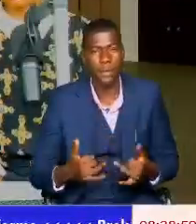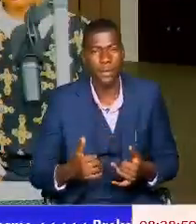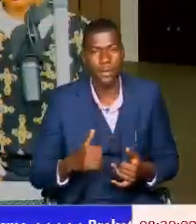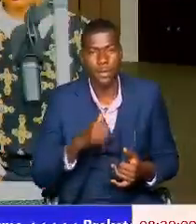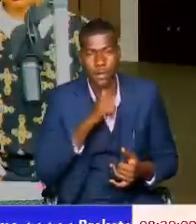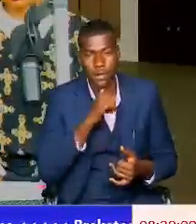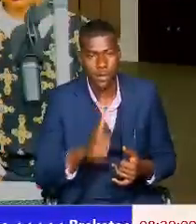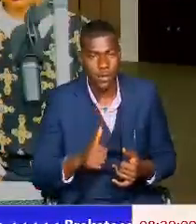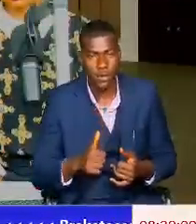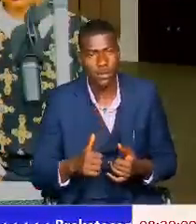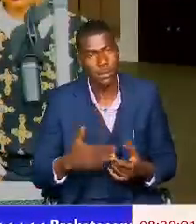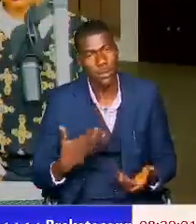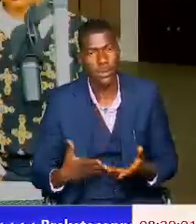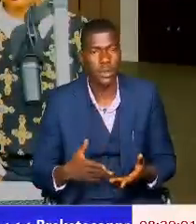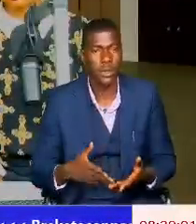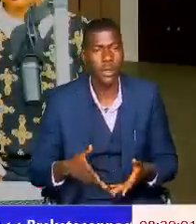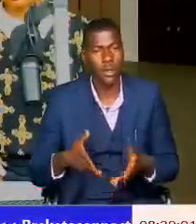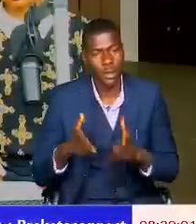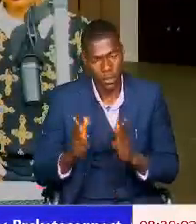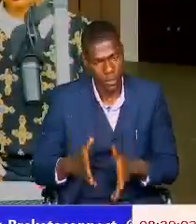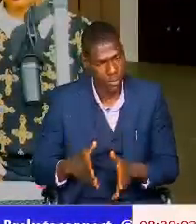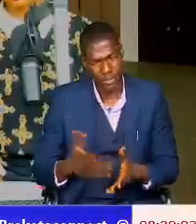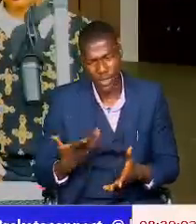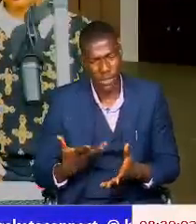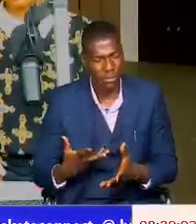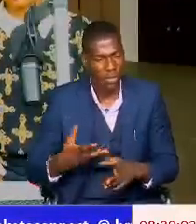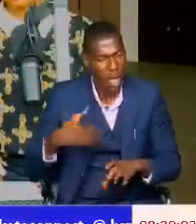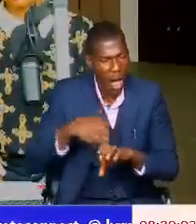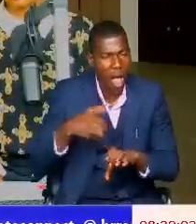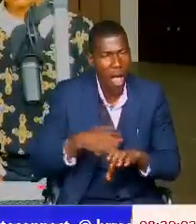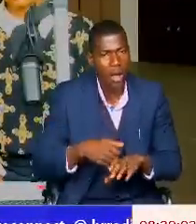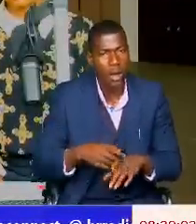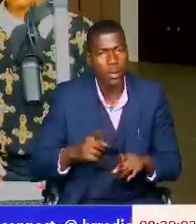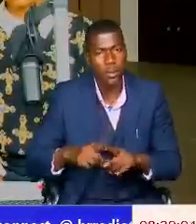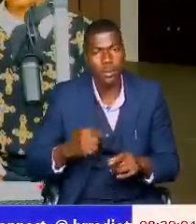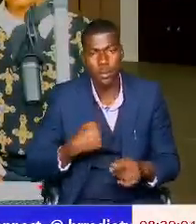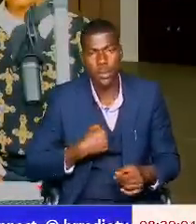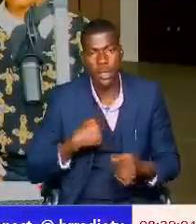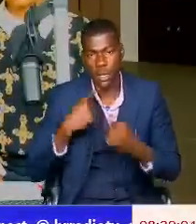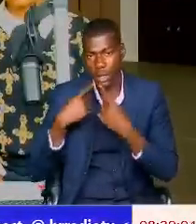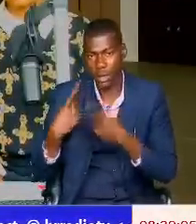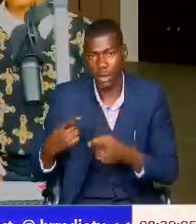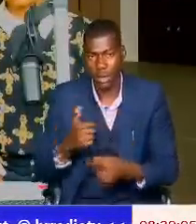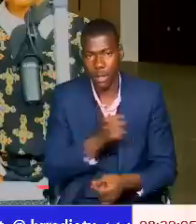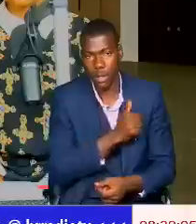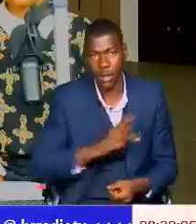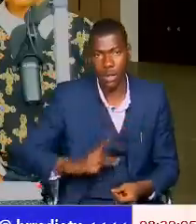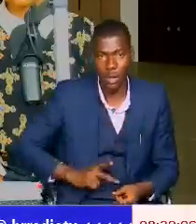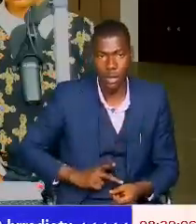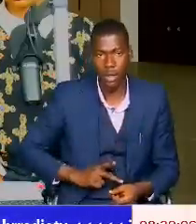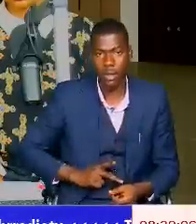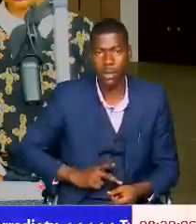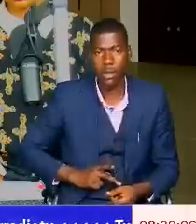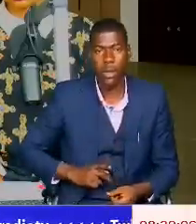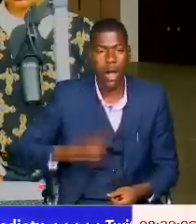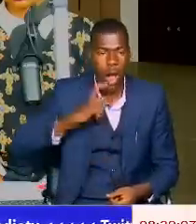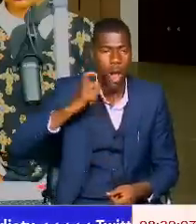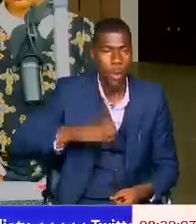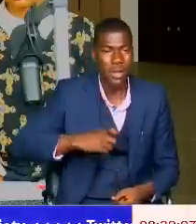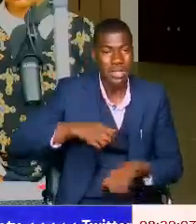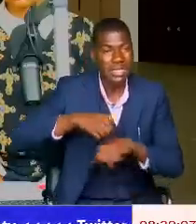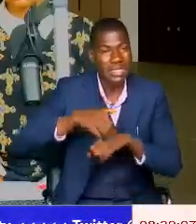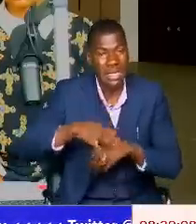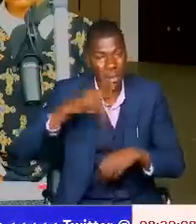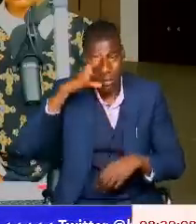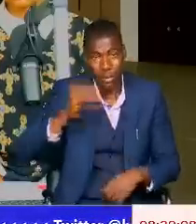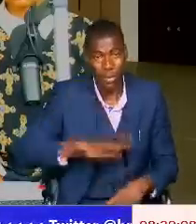too difficult. I just allowed the team pass. Tell Karamakala because commander already send their men. They come. They don't dare